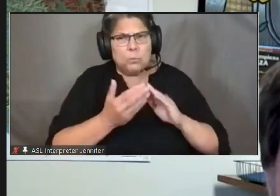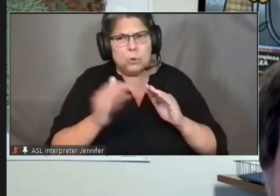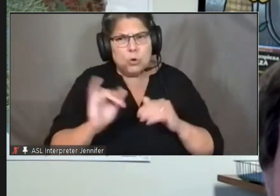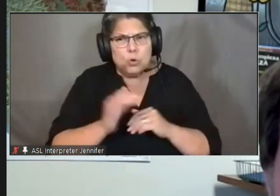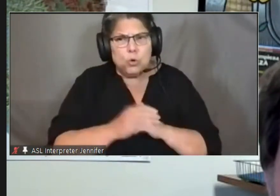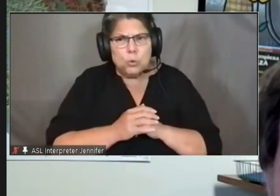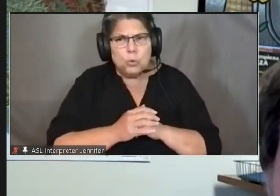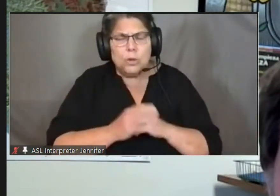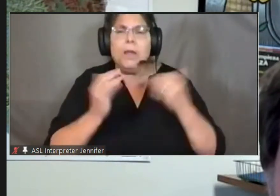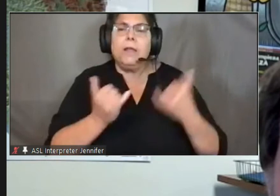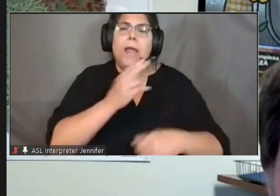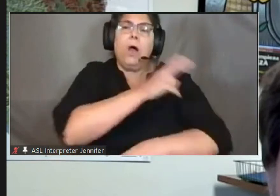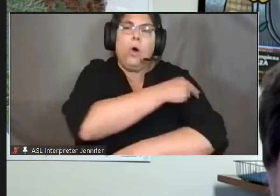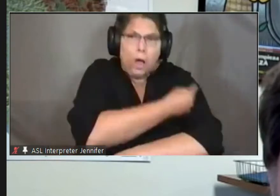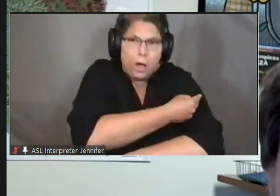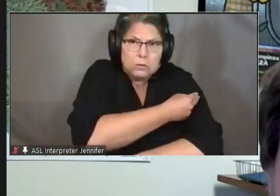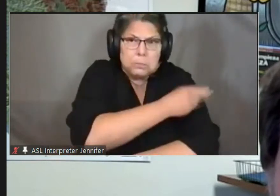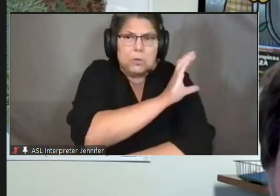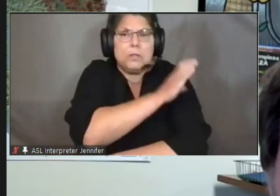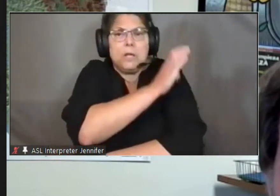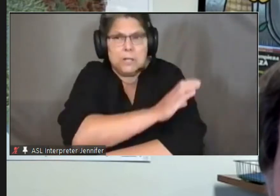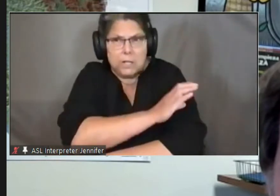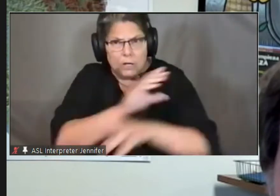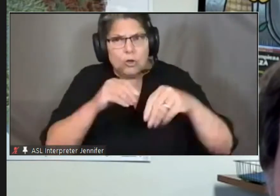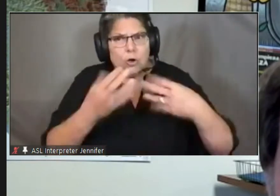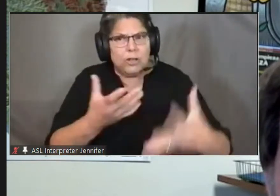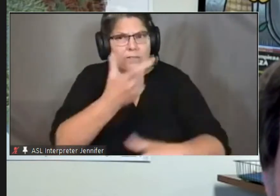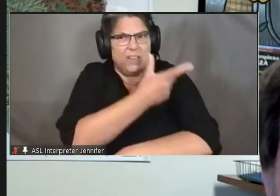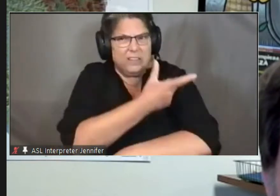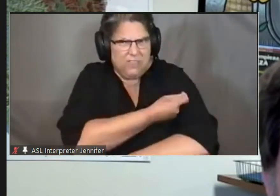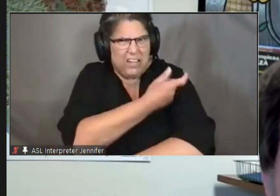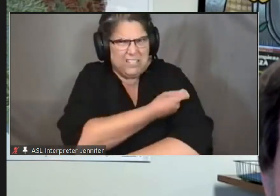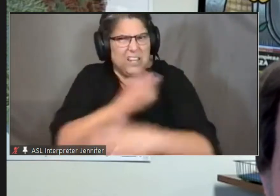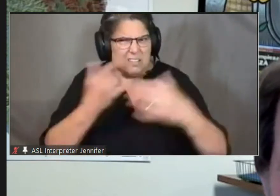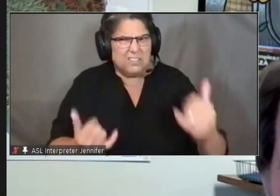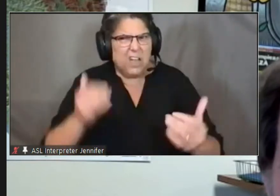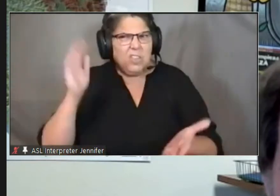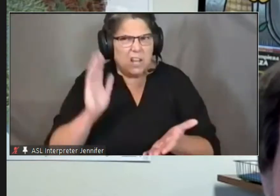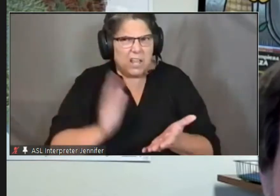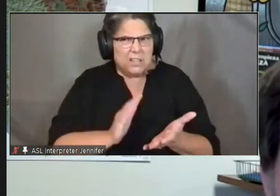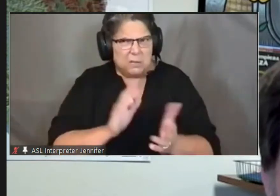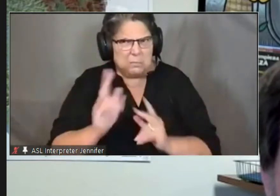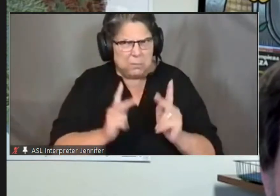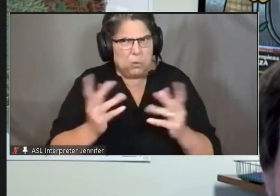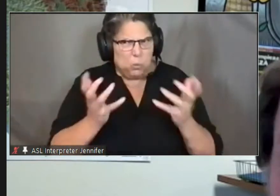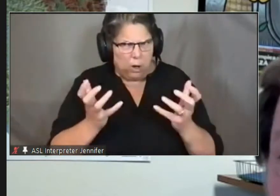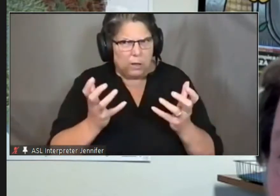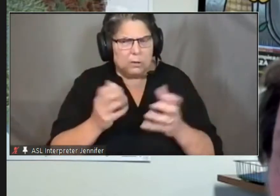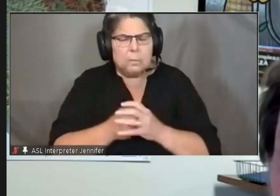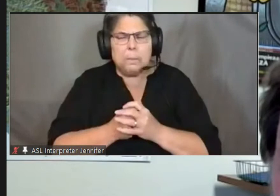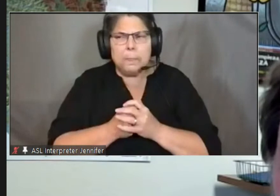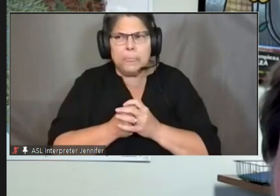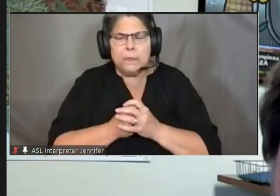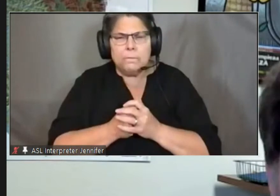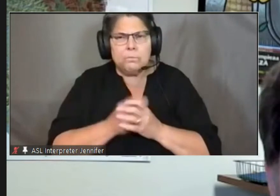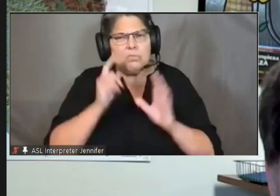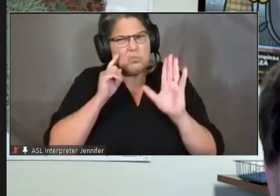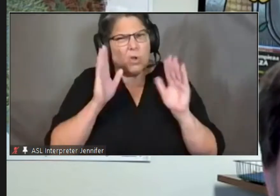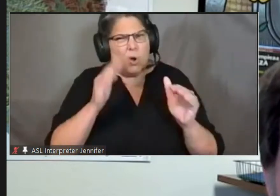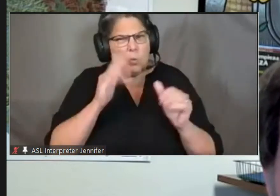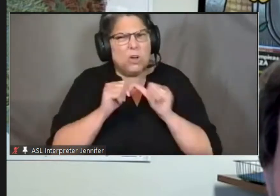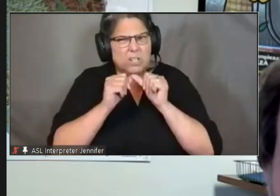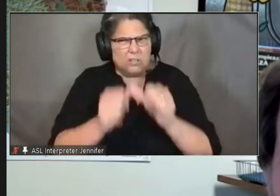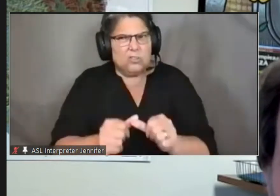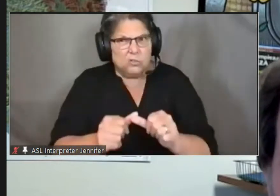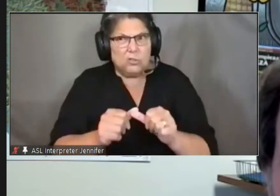and clinics to give vaccines during this slower phase. And we hope to continue to do as well as we have in